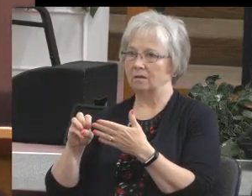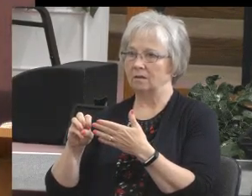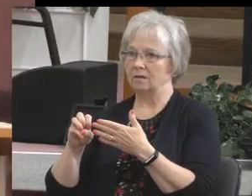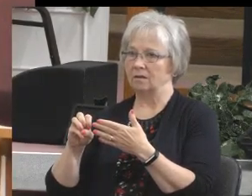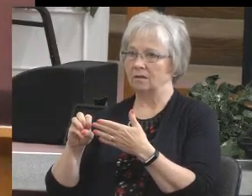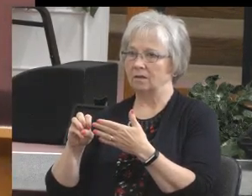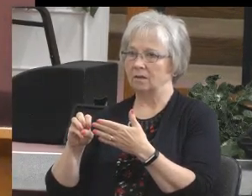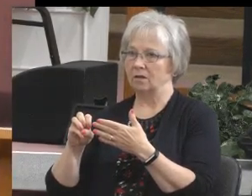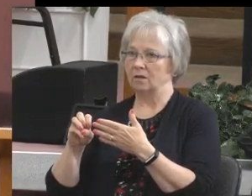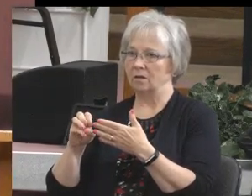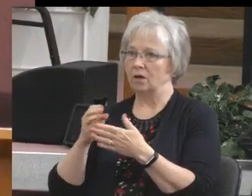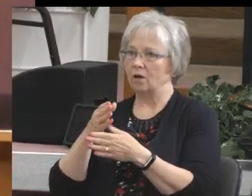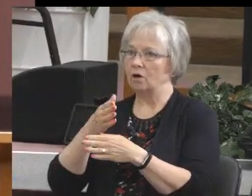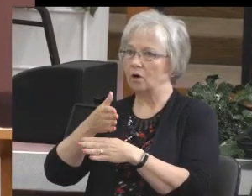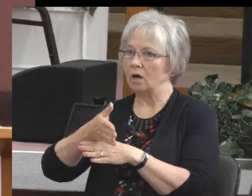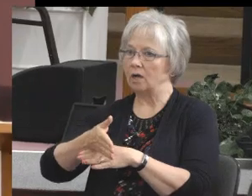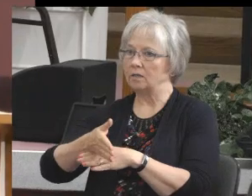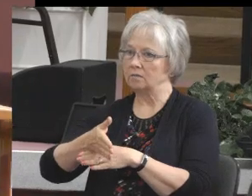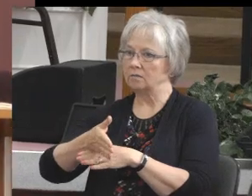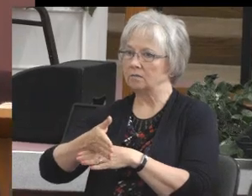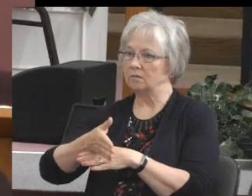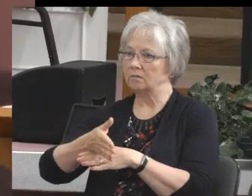just across the border,